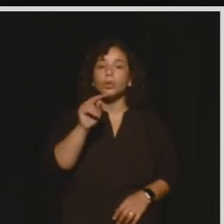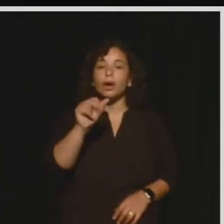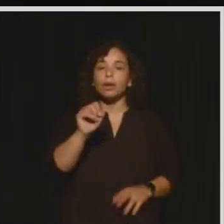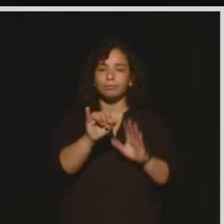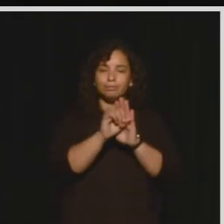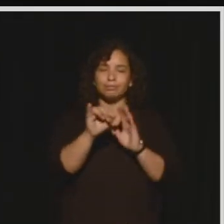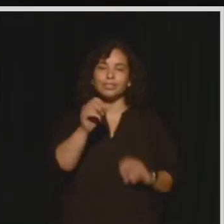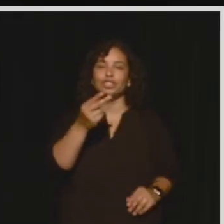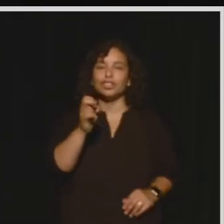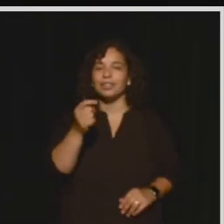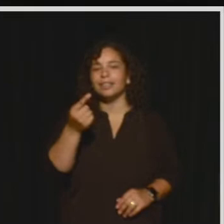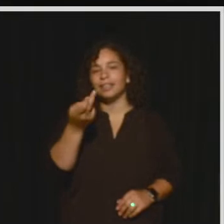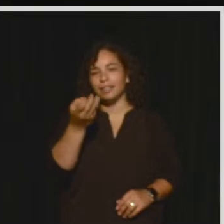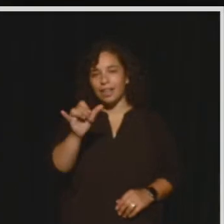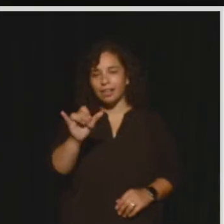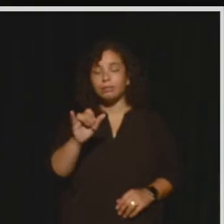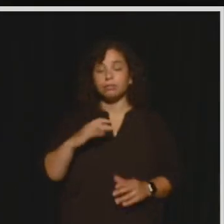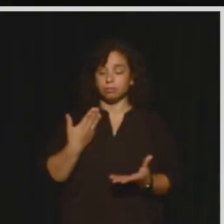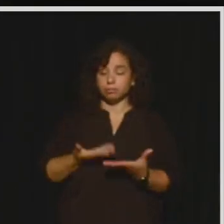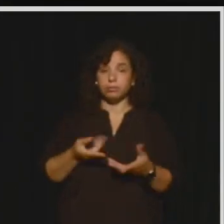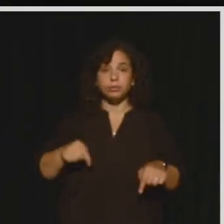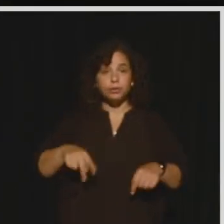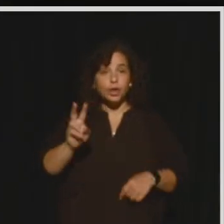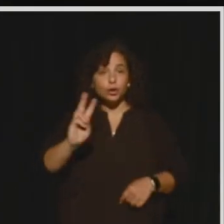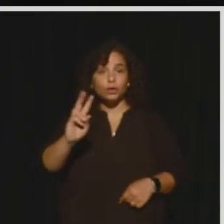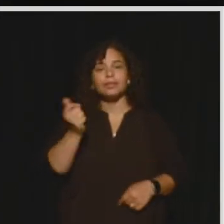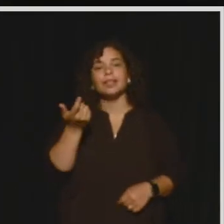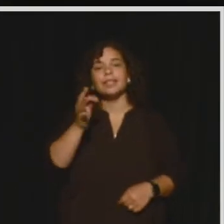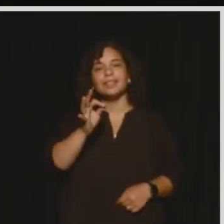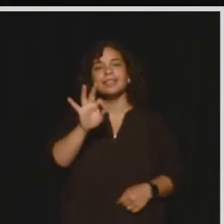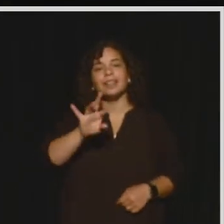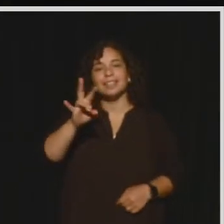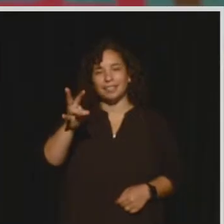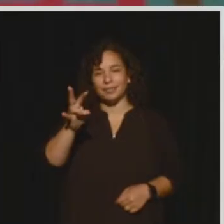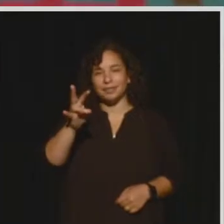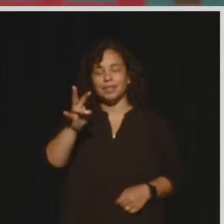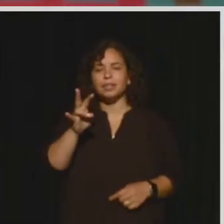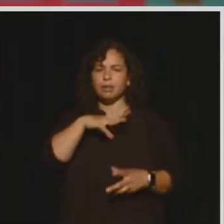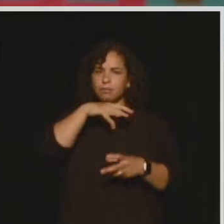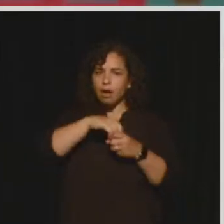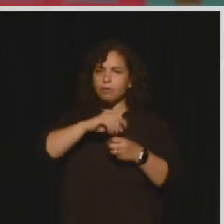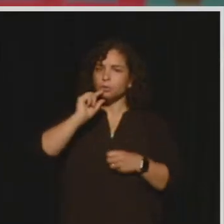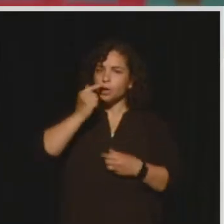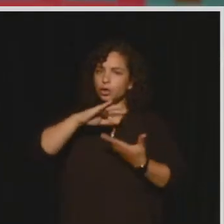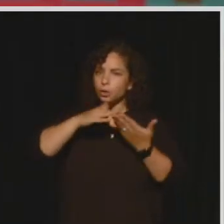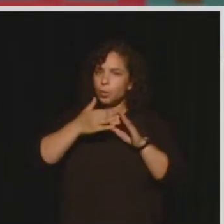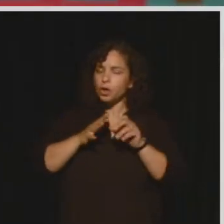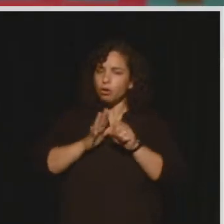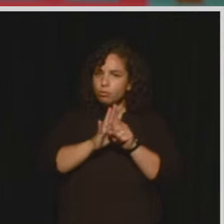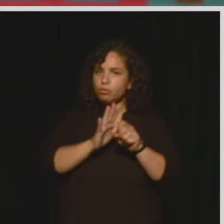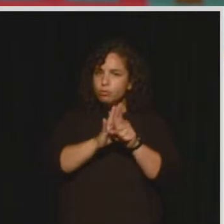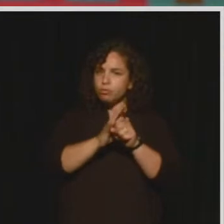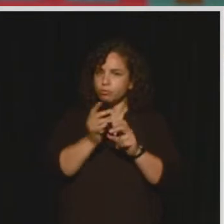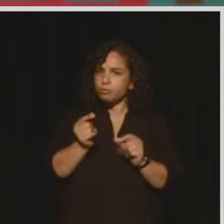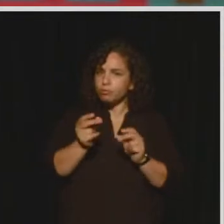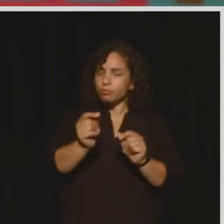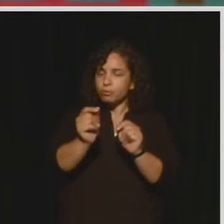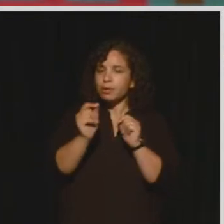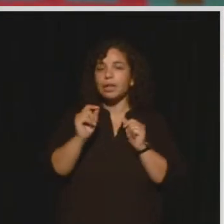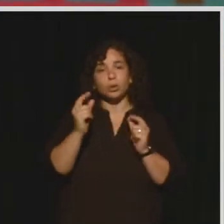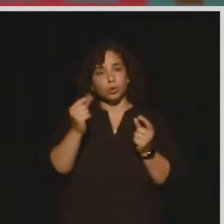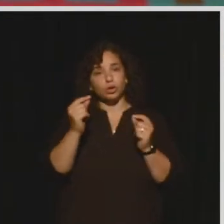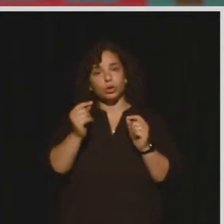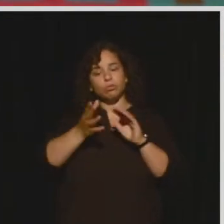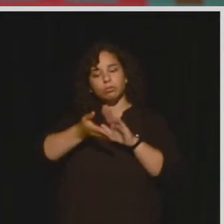they, and arrived in Vancouver in 1997, became actively involved in the queer community shortly after, organizing